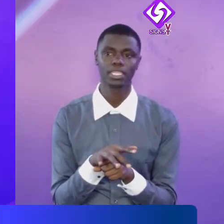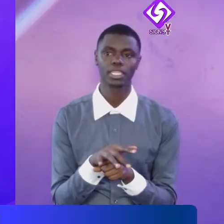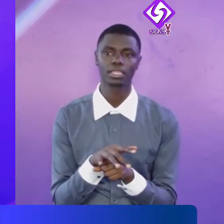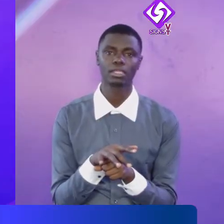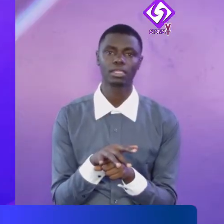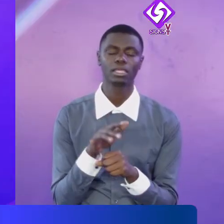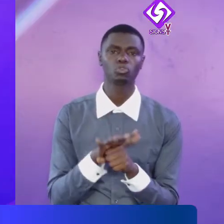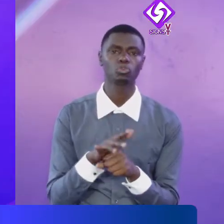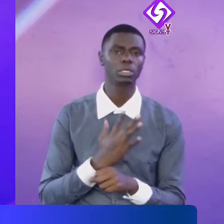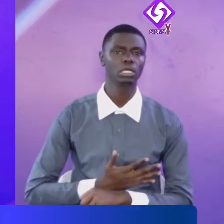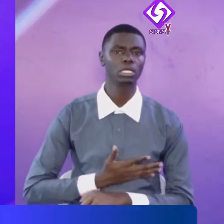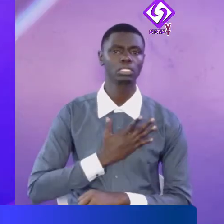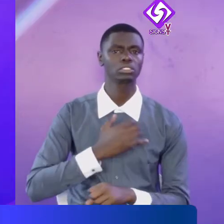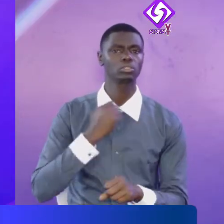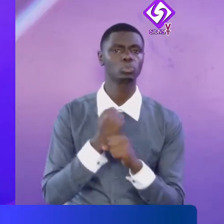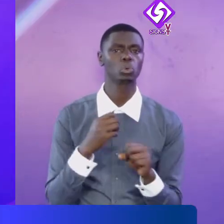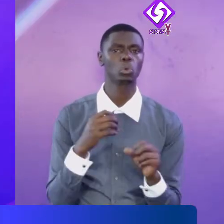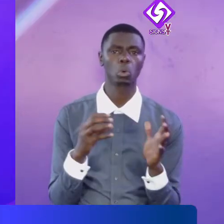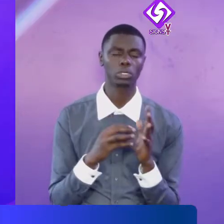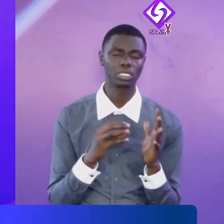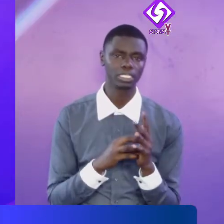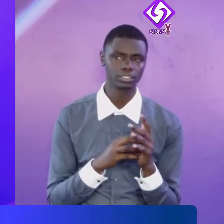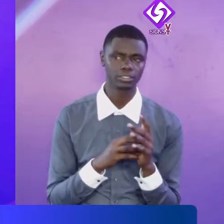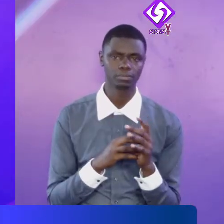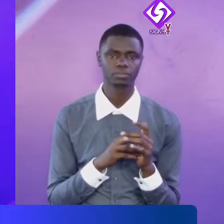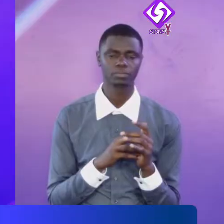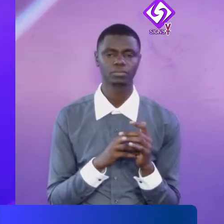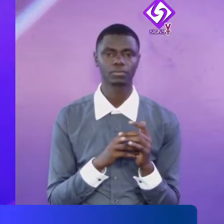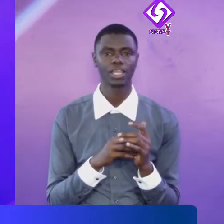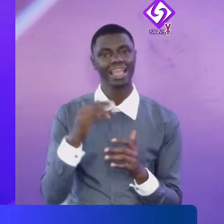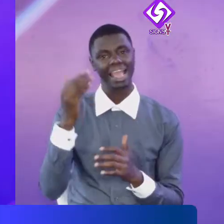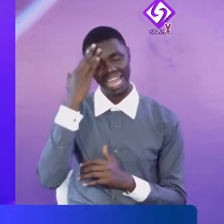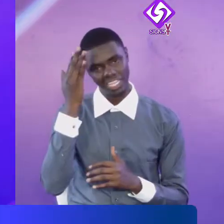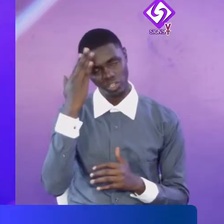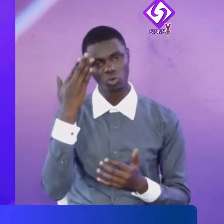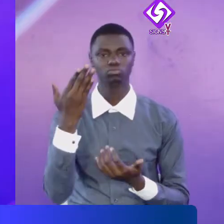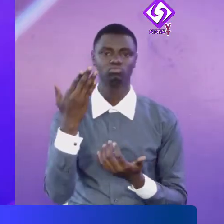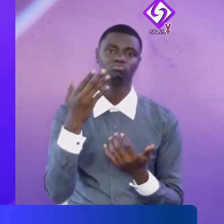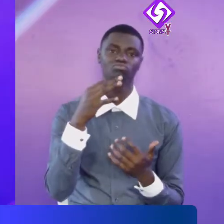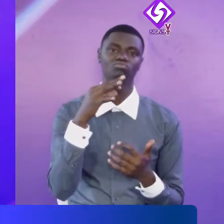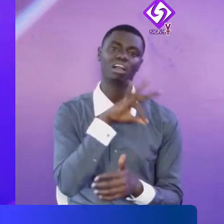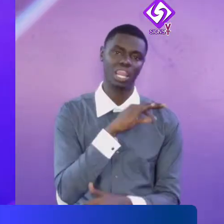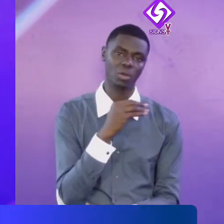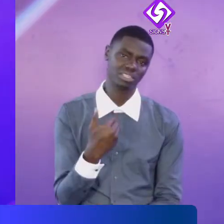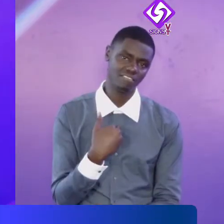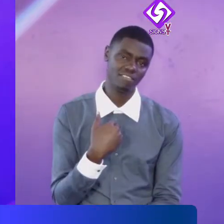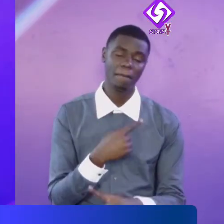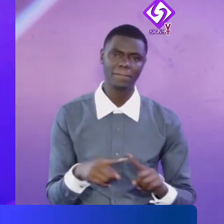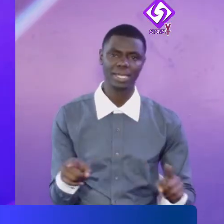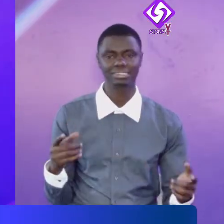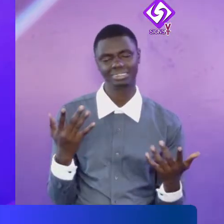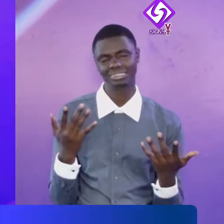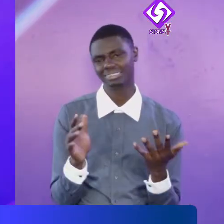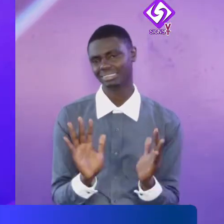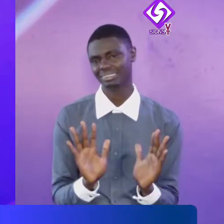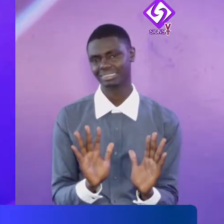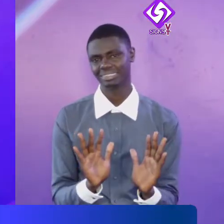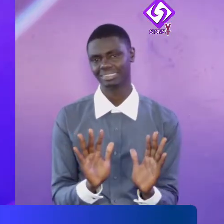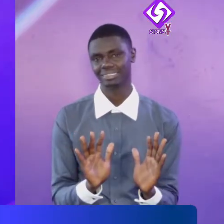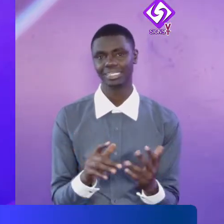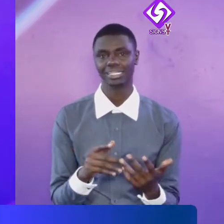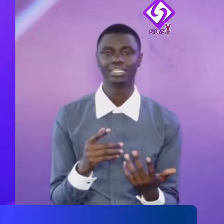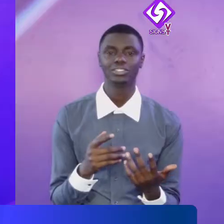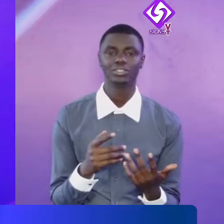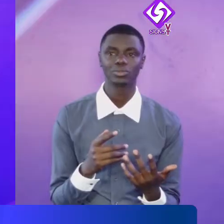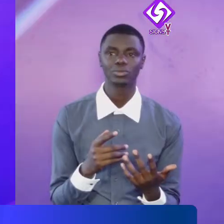aggressive to do content. I know they are commercialized content, Yeah. but also, you know, what's the difference